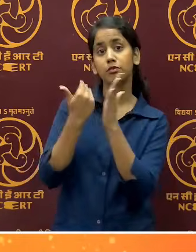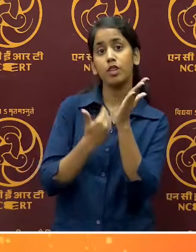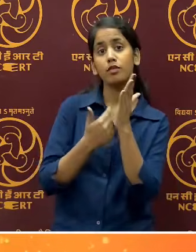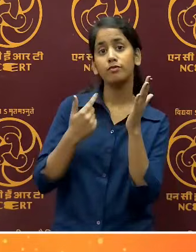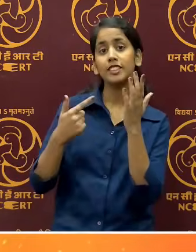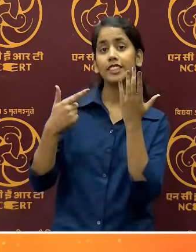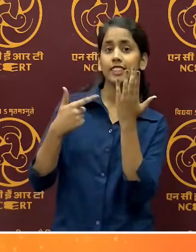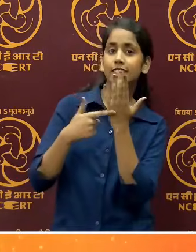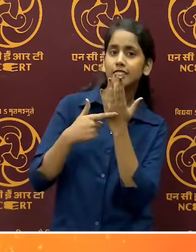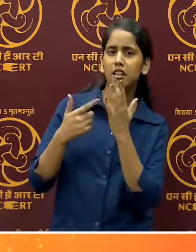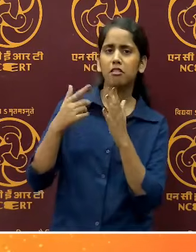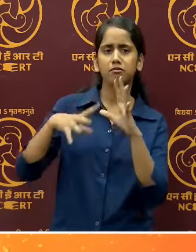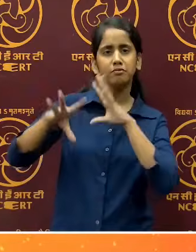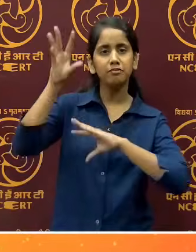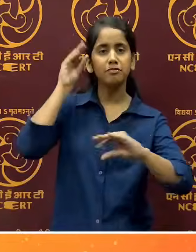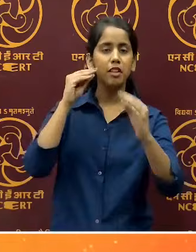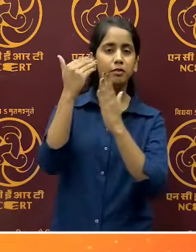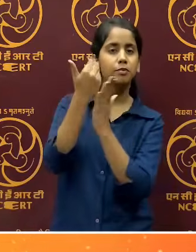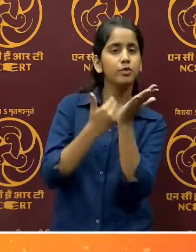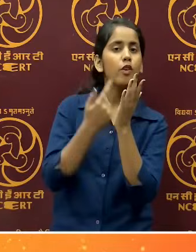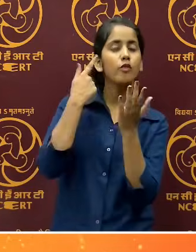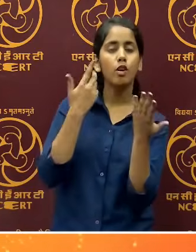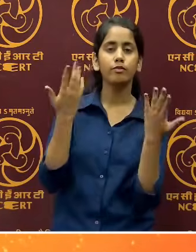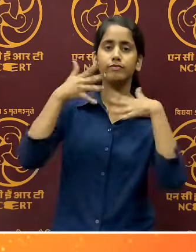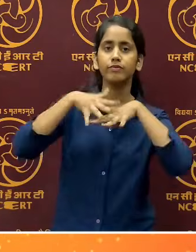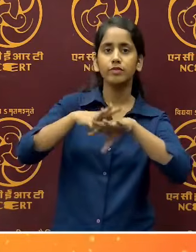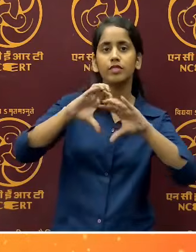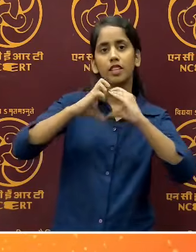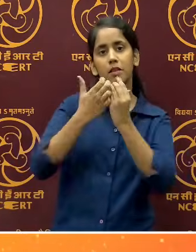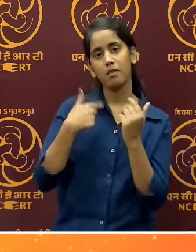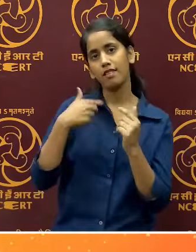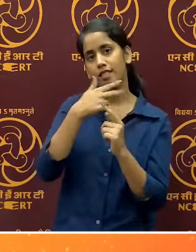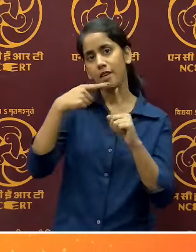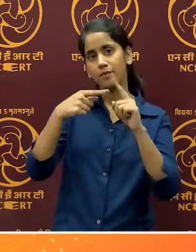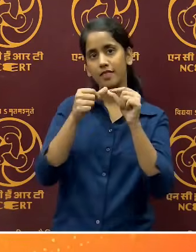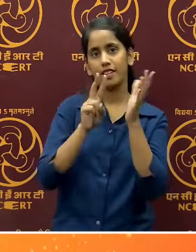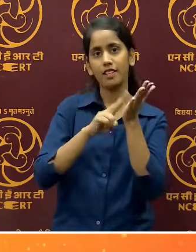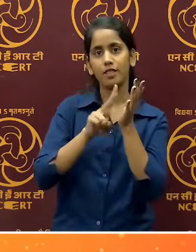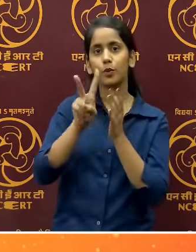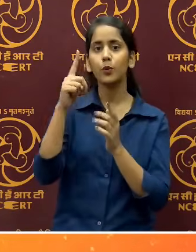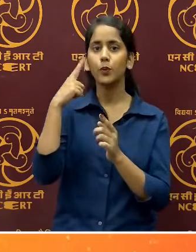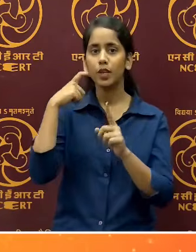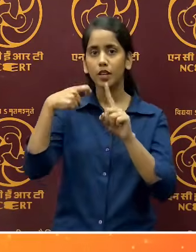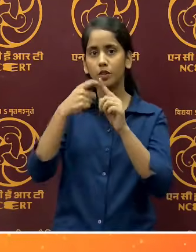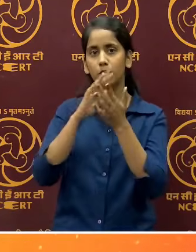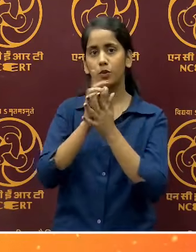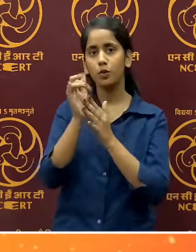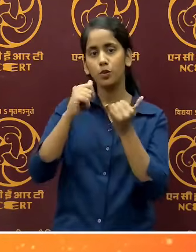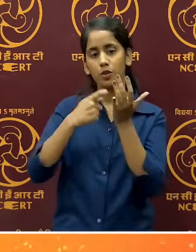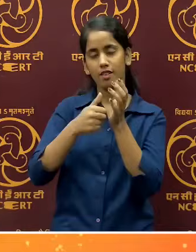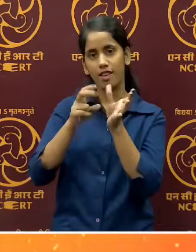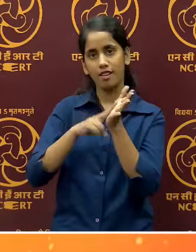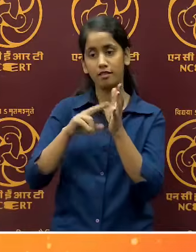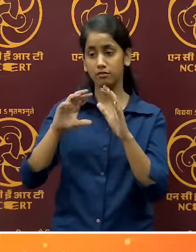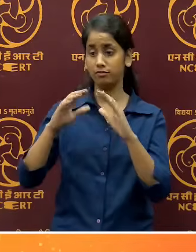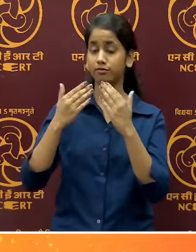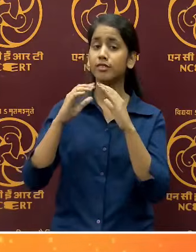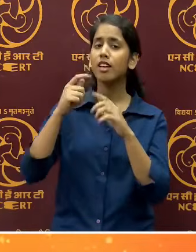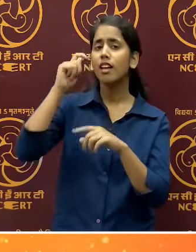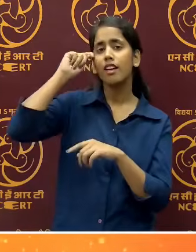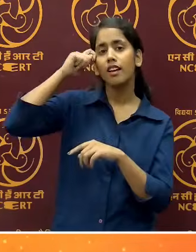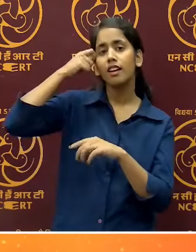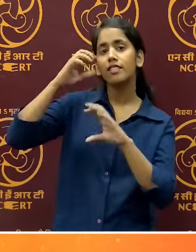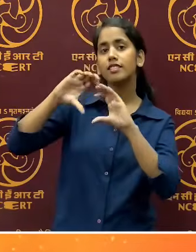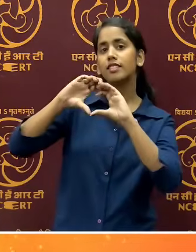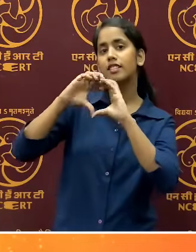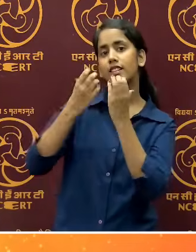teaching learning interventions for inclusive classroom. My name is Tanvi Khurana and this is our English class for all the students who are